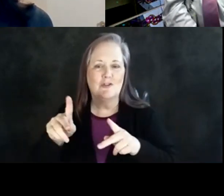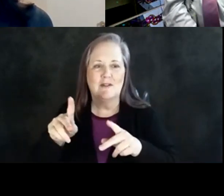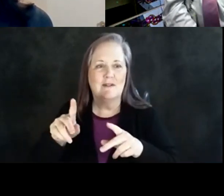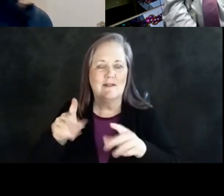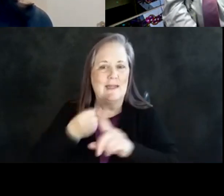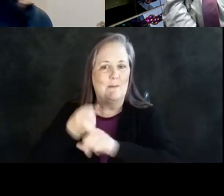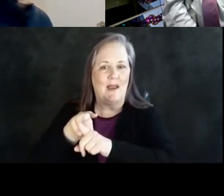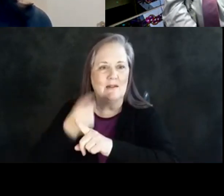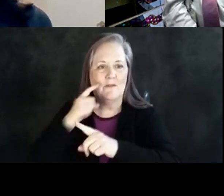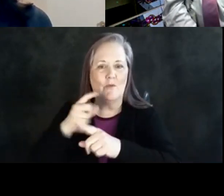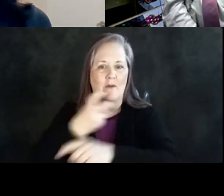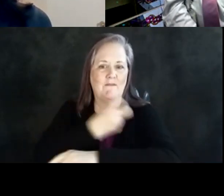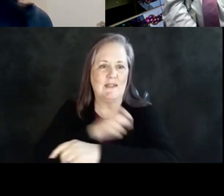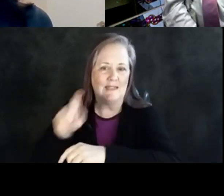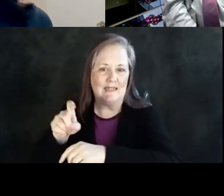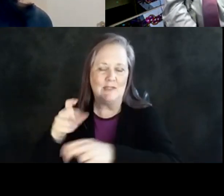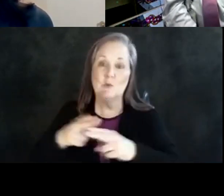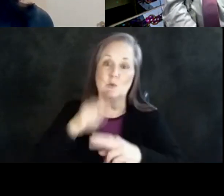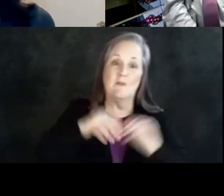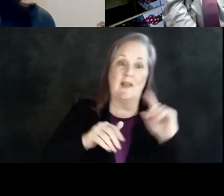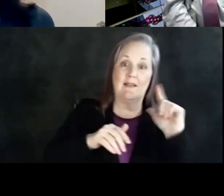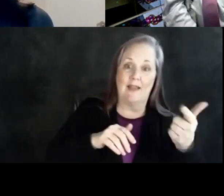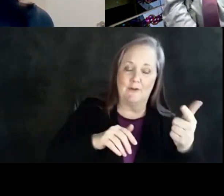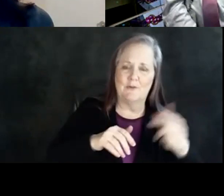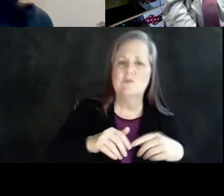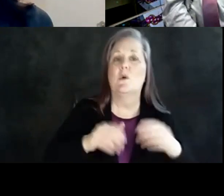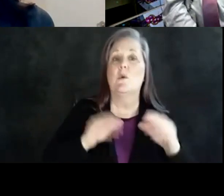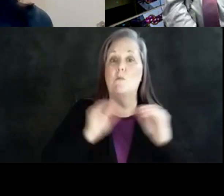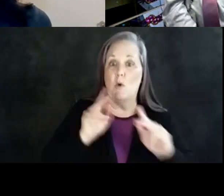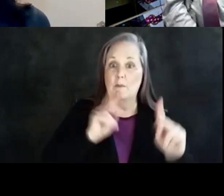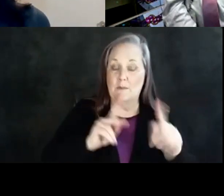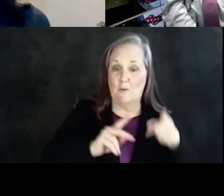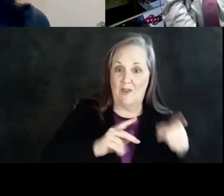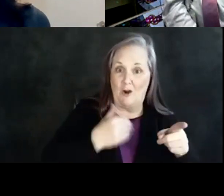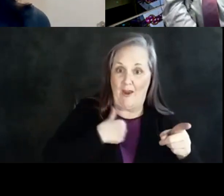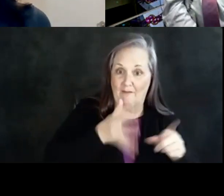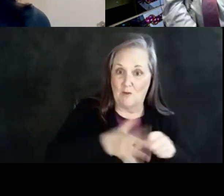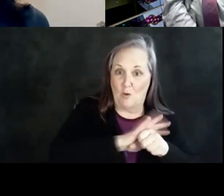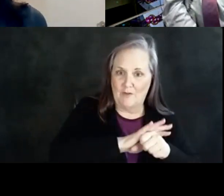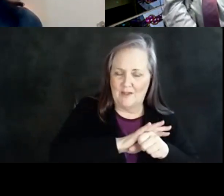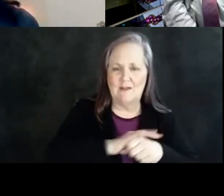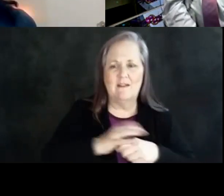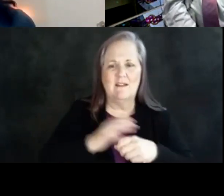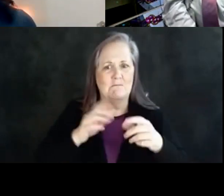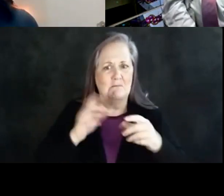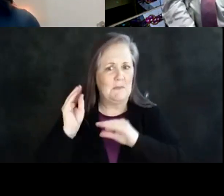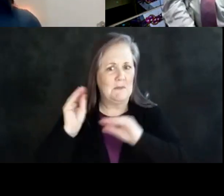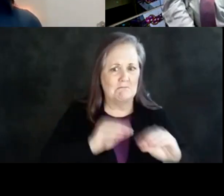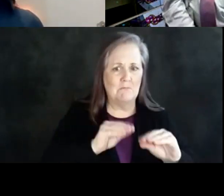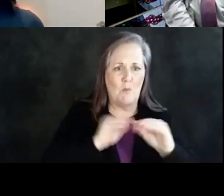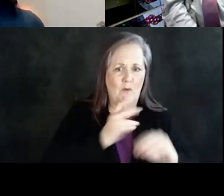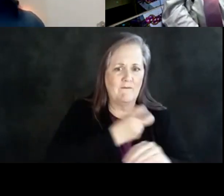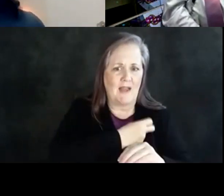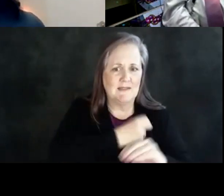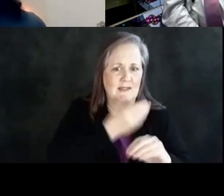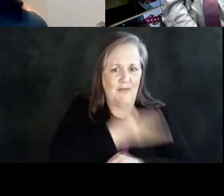for vaccine needs sooner than later? And there's other questions. How would they be prioritized with the current